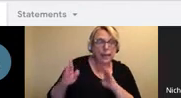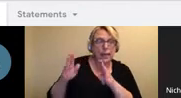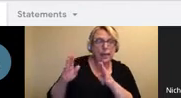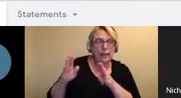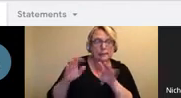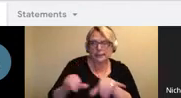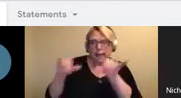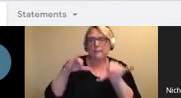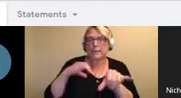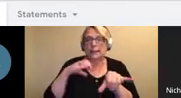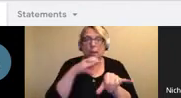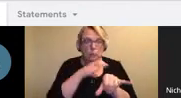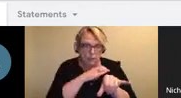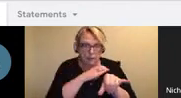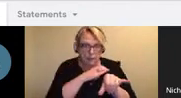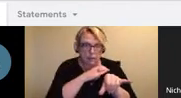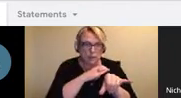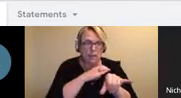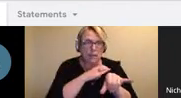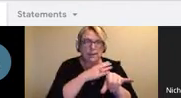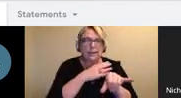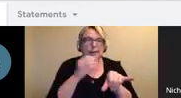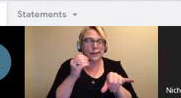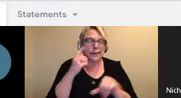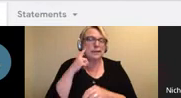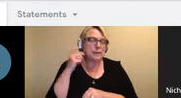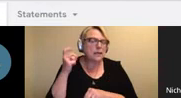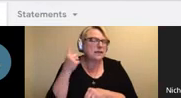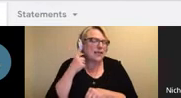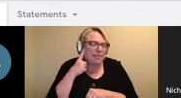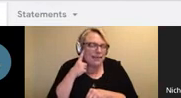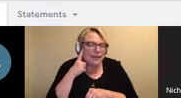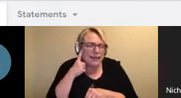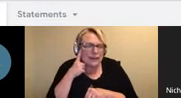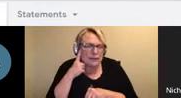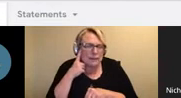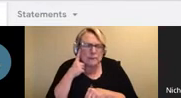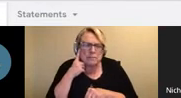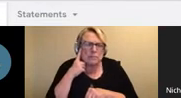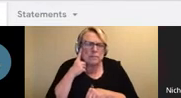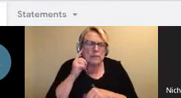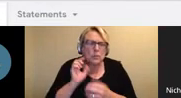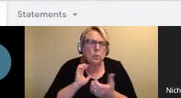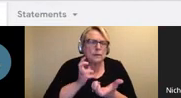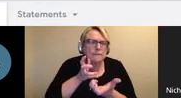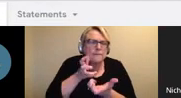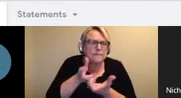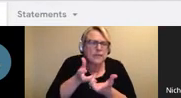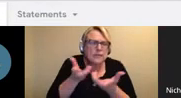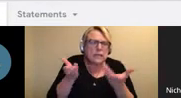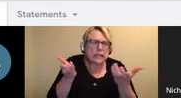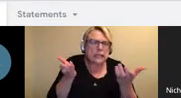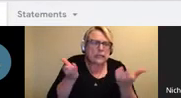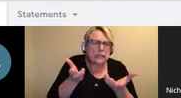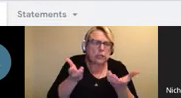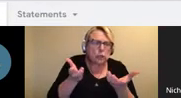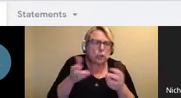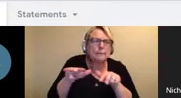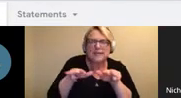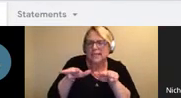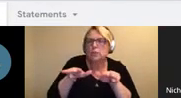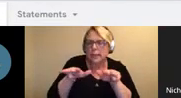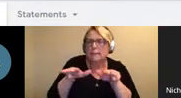council, and because I think it would go here, we'll do the pedestrian plan as